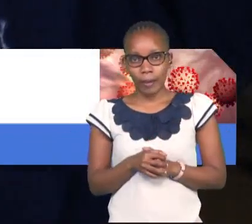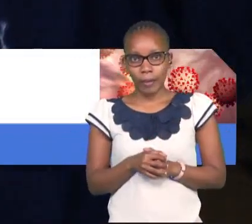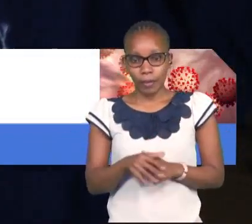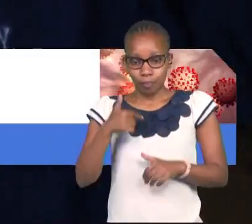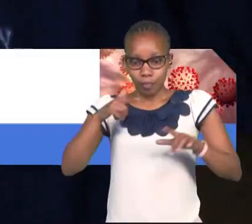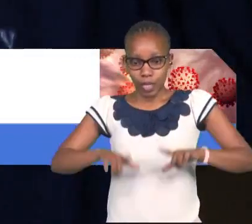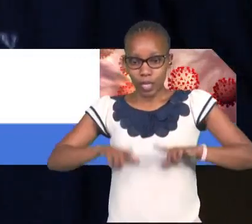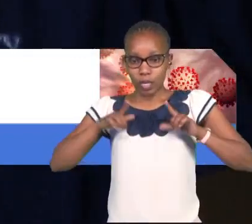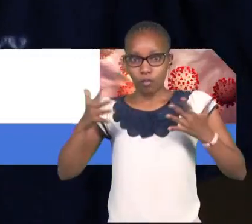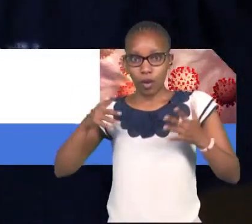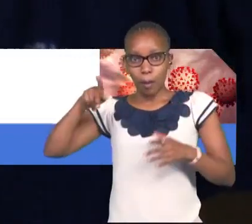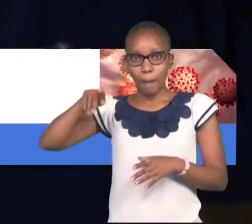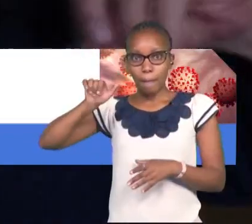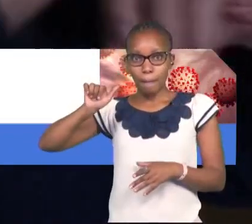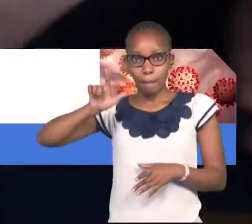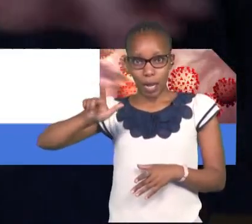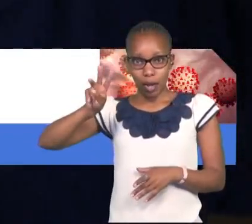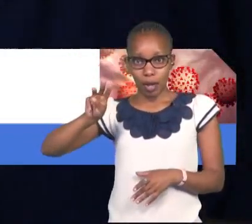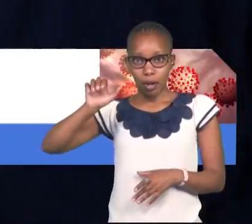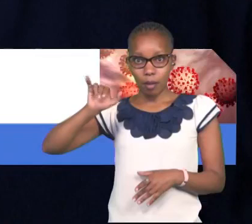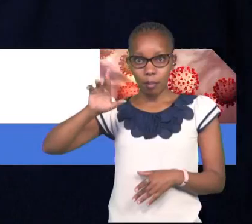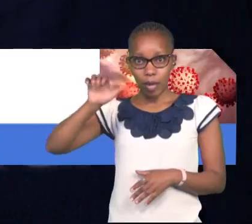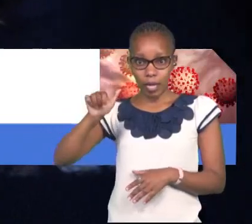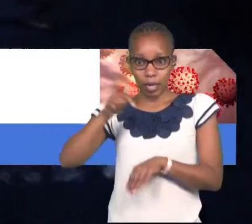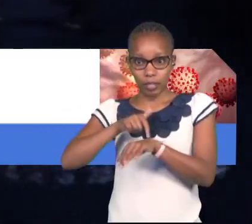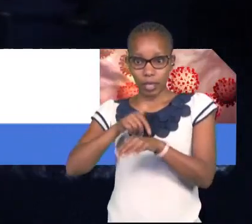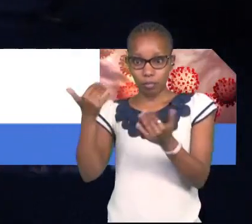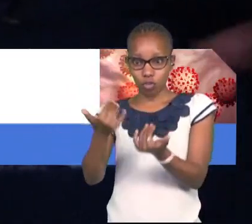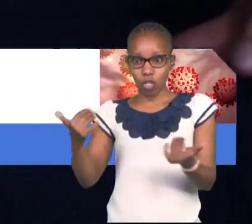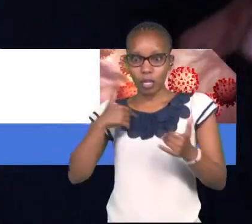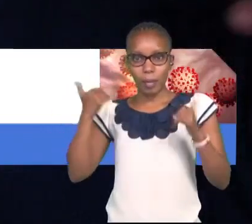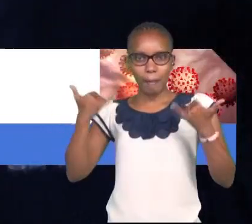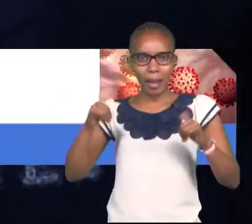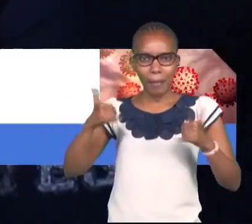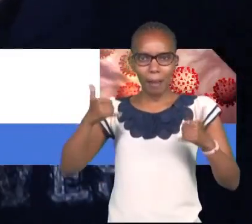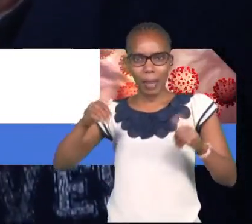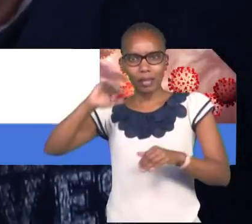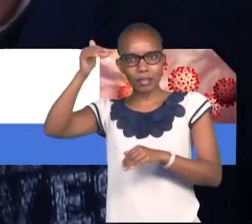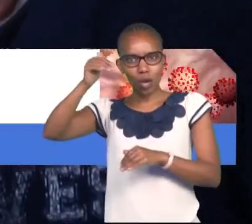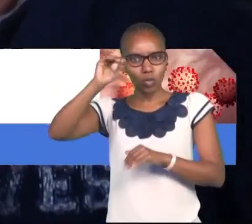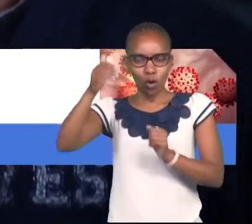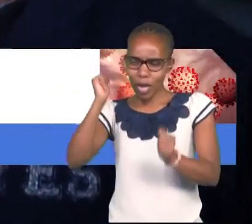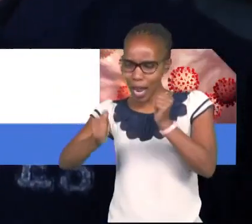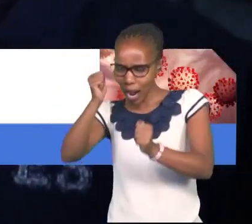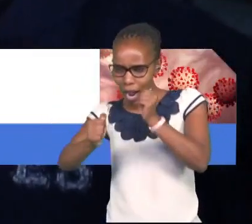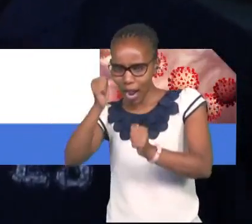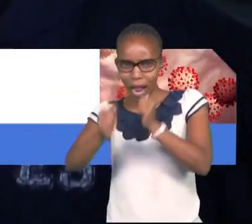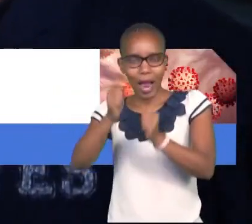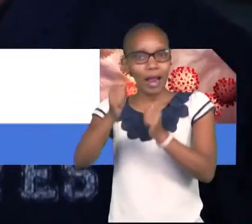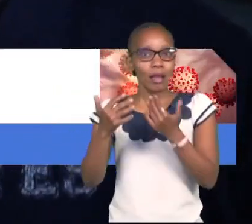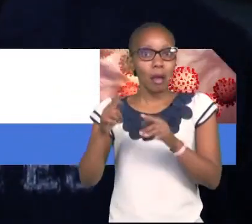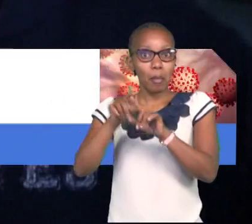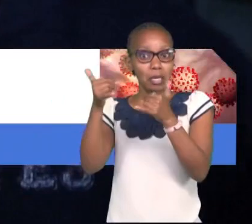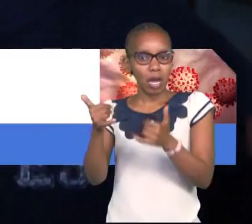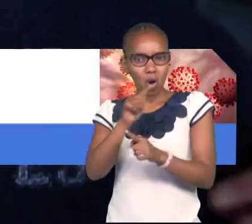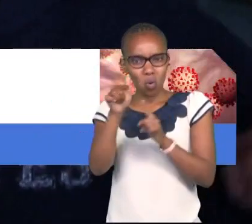lived and grew up in Palmyra. During my childhood, I used to play in the ancient city and run between its columns and its theater. But now